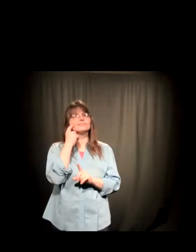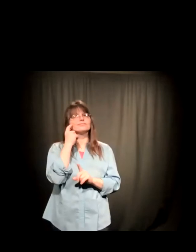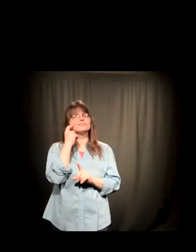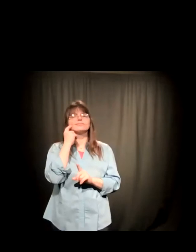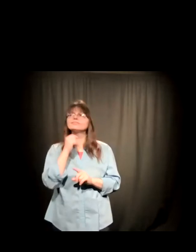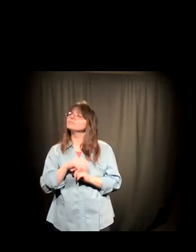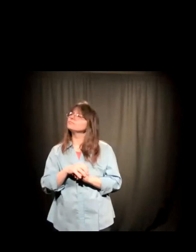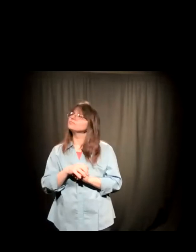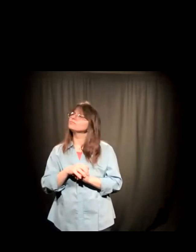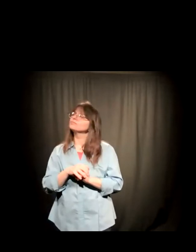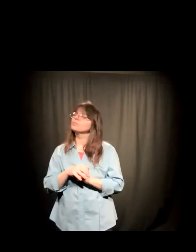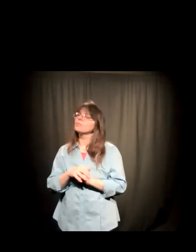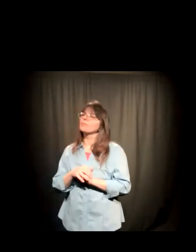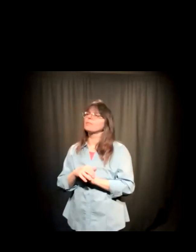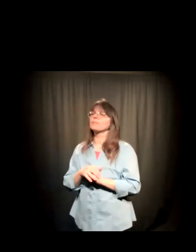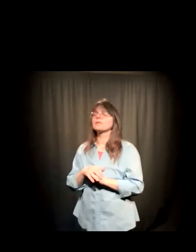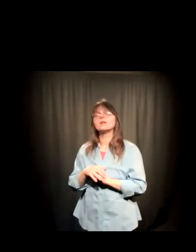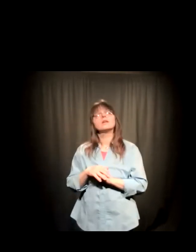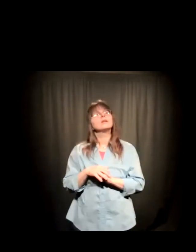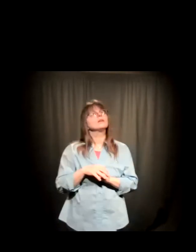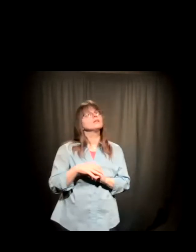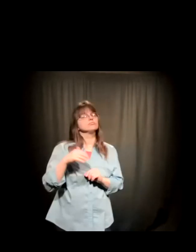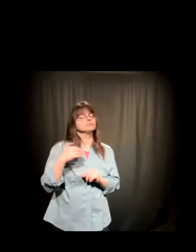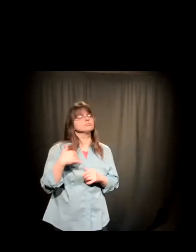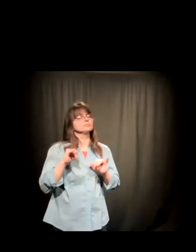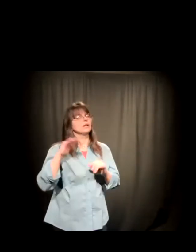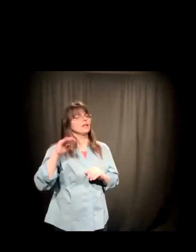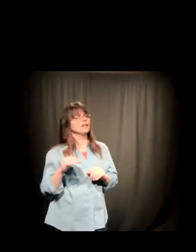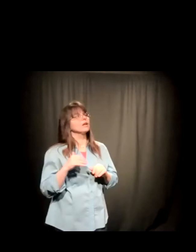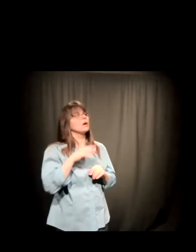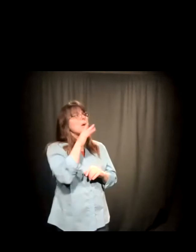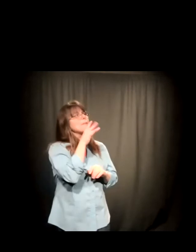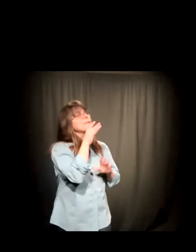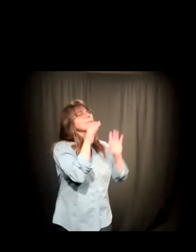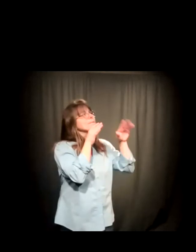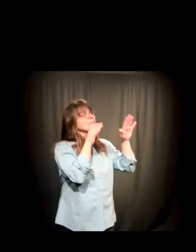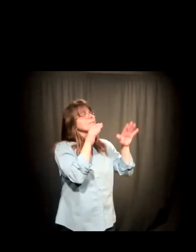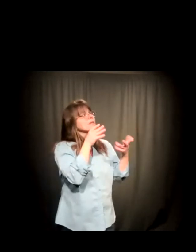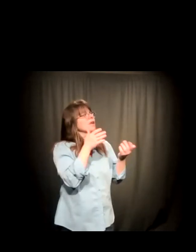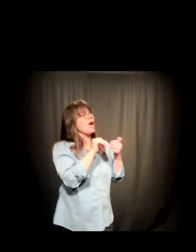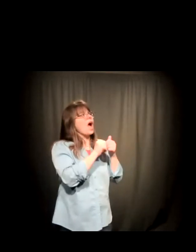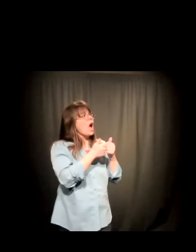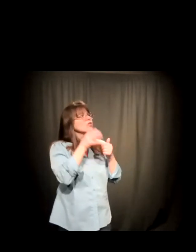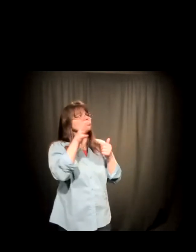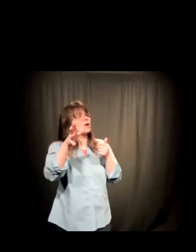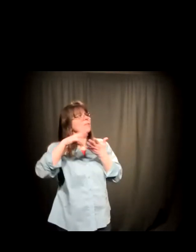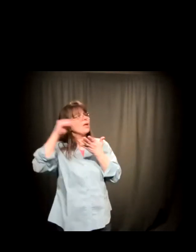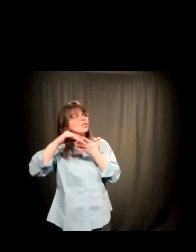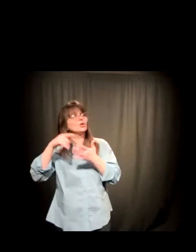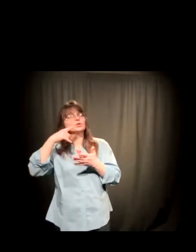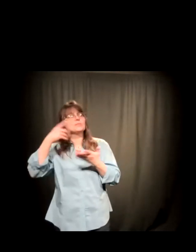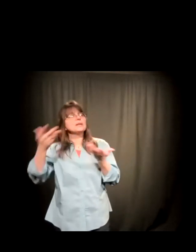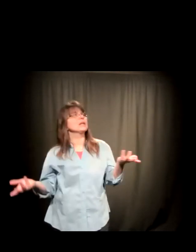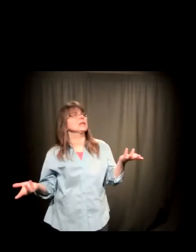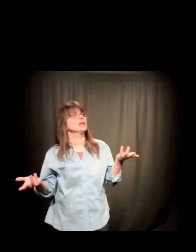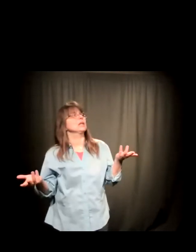day, I asked my mother about it, and she confirmed what my grandmother had told me. She explained that when my grandmother went